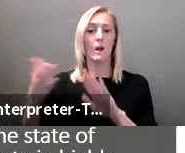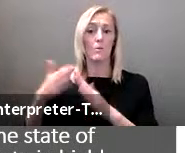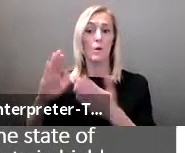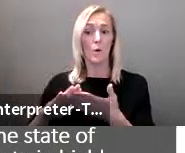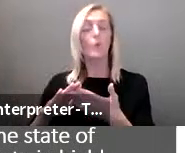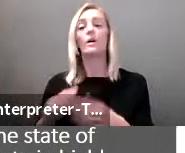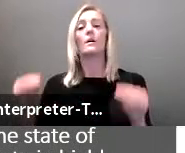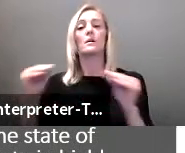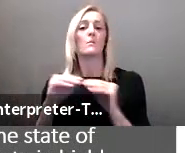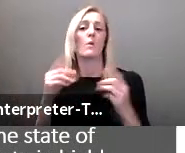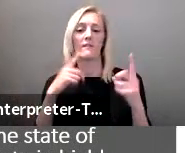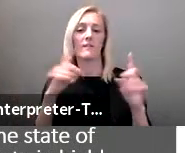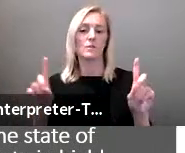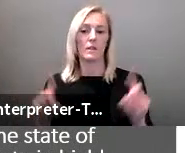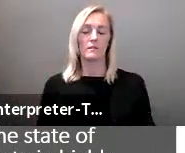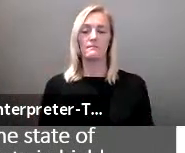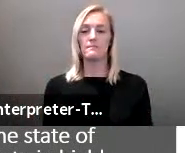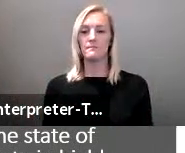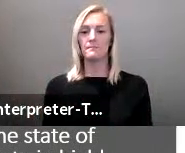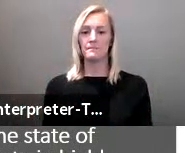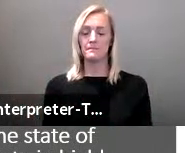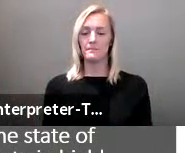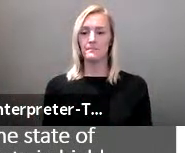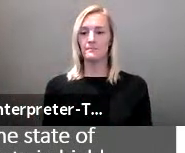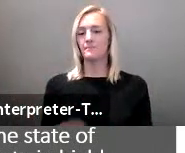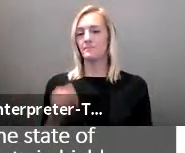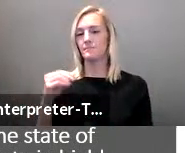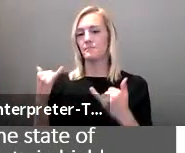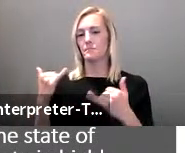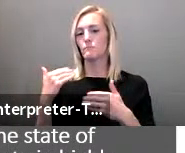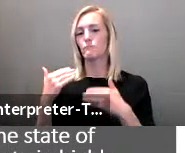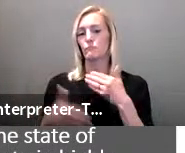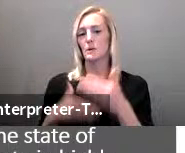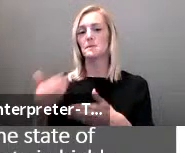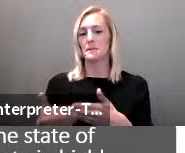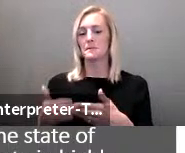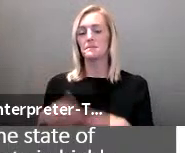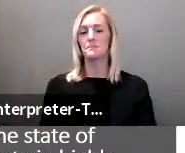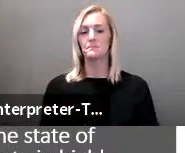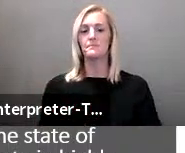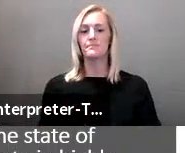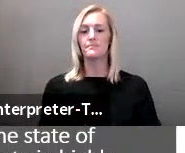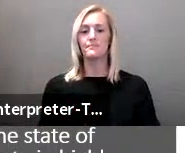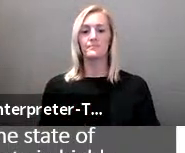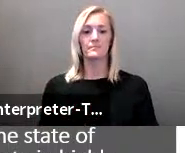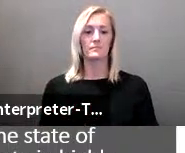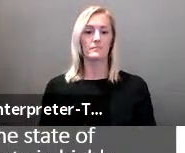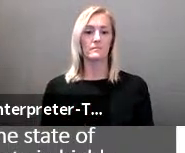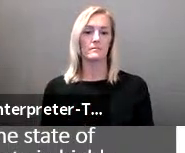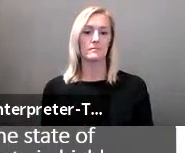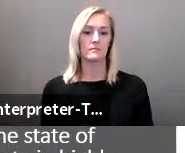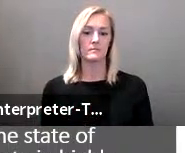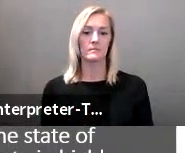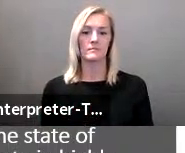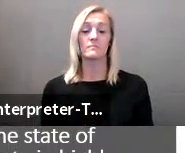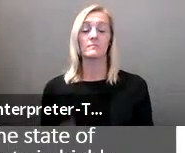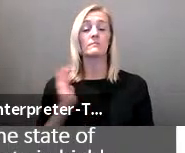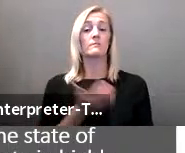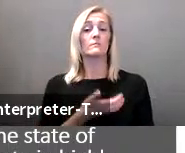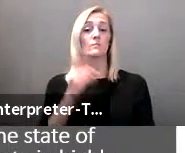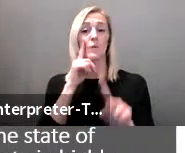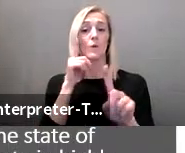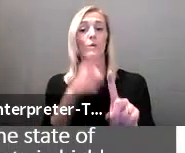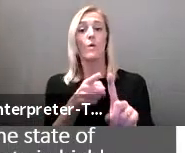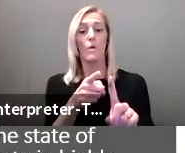more effectual. And so we're in the process of getting that done. Our goal originally had been, over